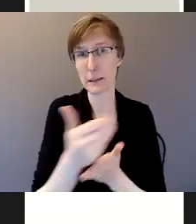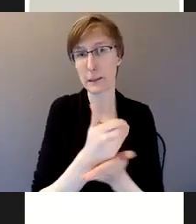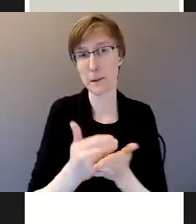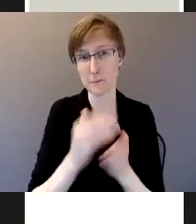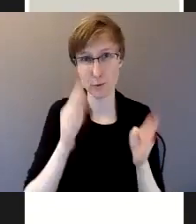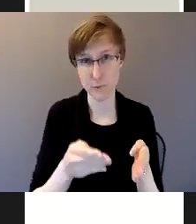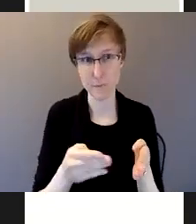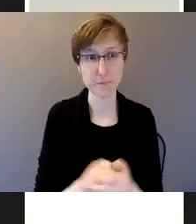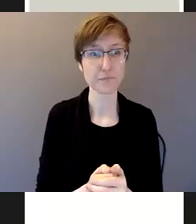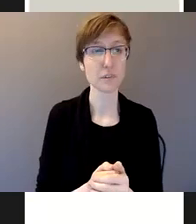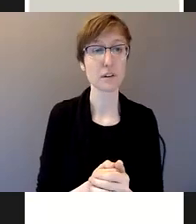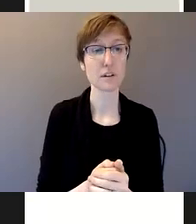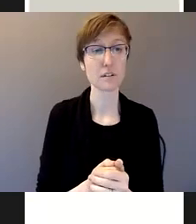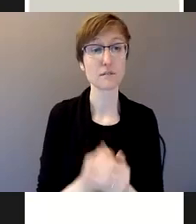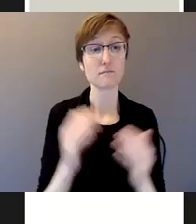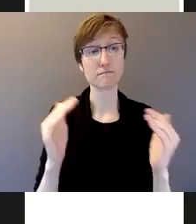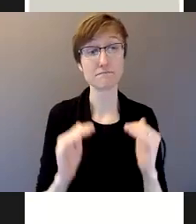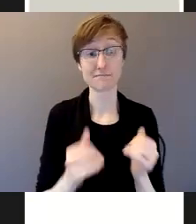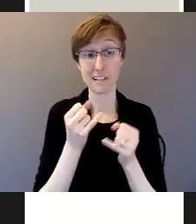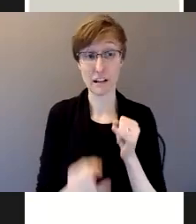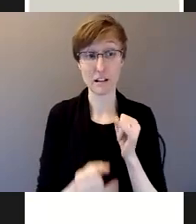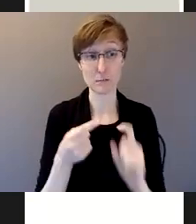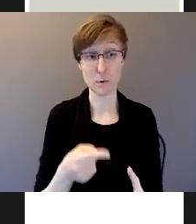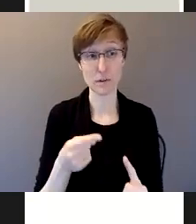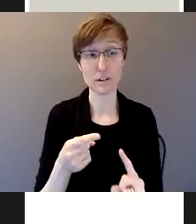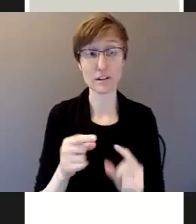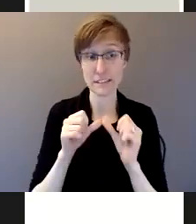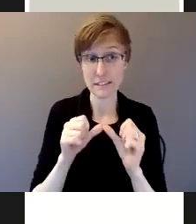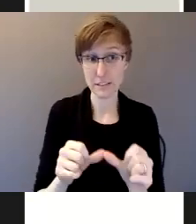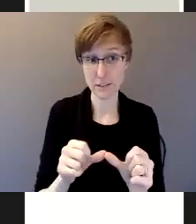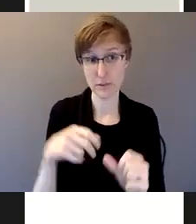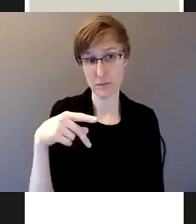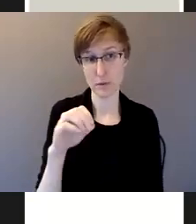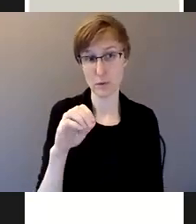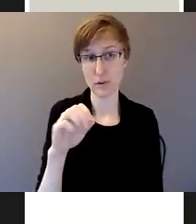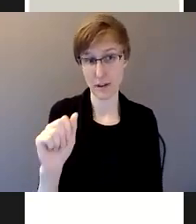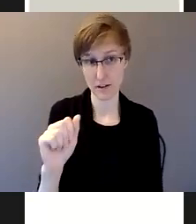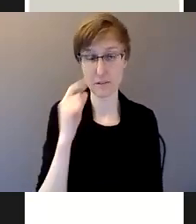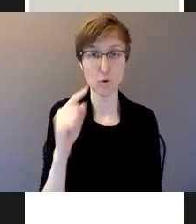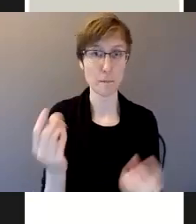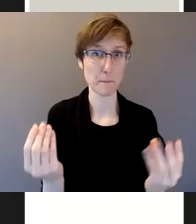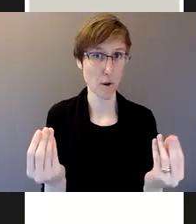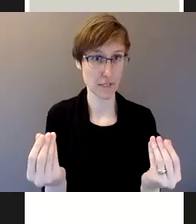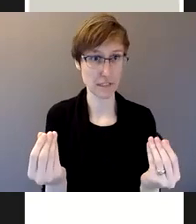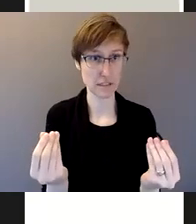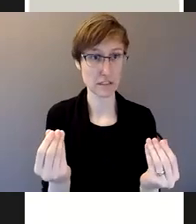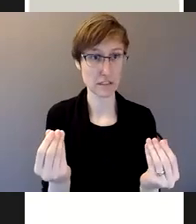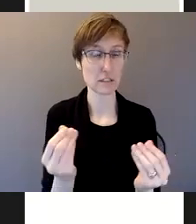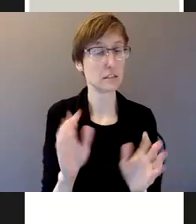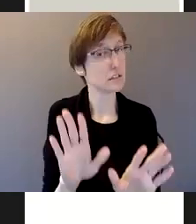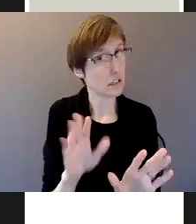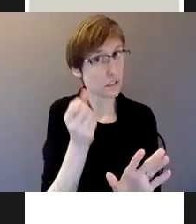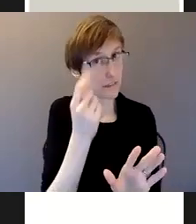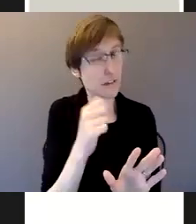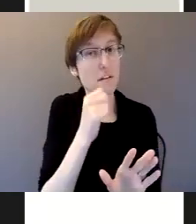attorney for property, in very, very, very rare cases, would the public guardian consent to be